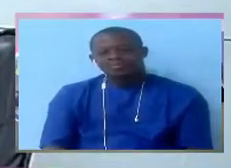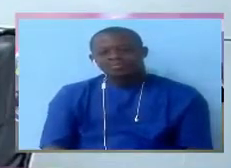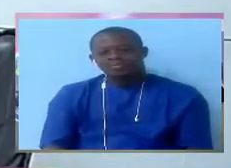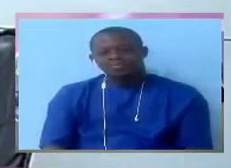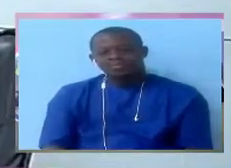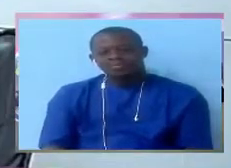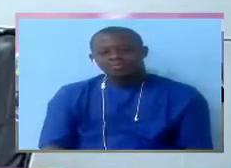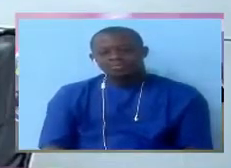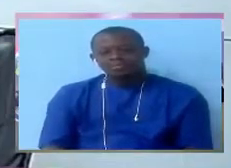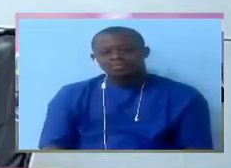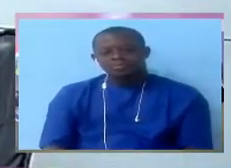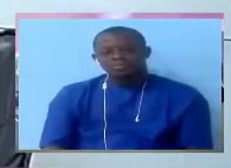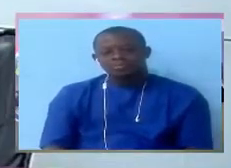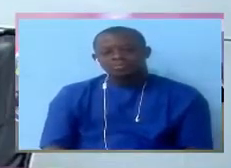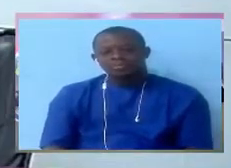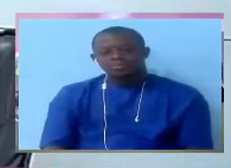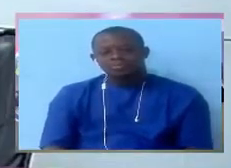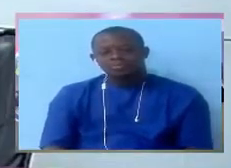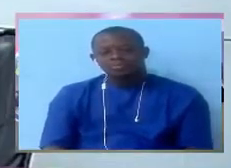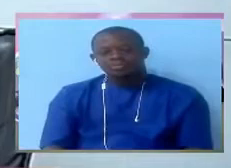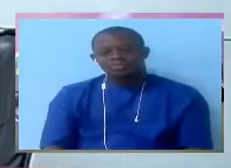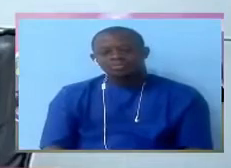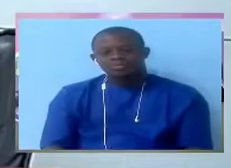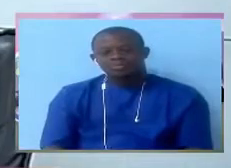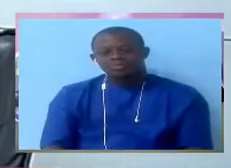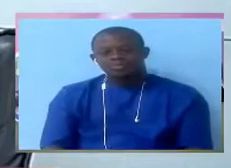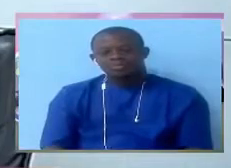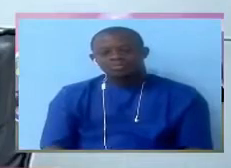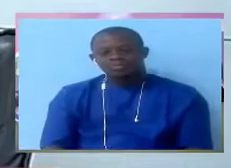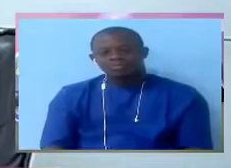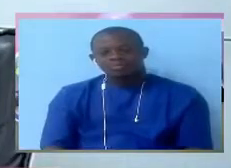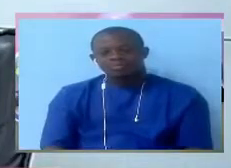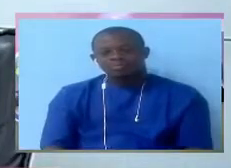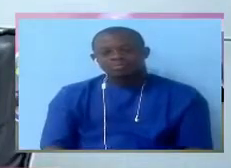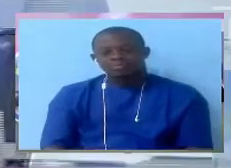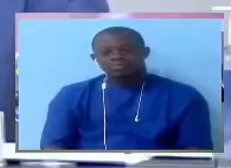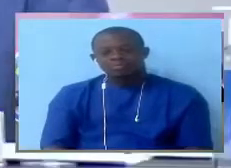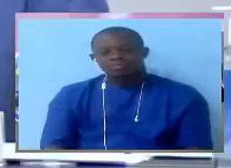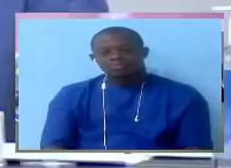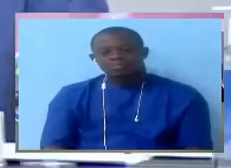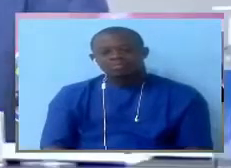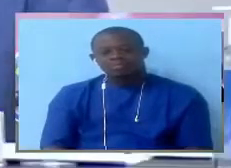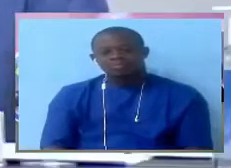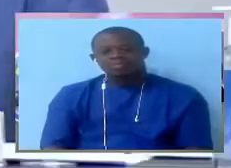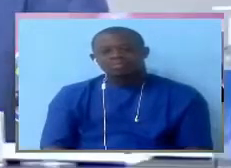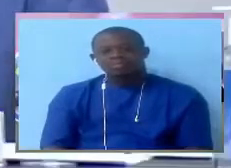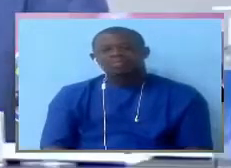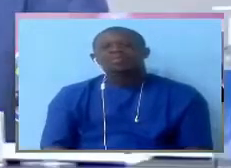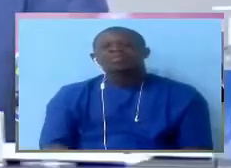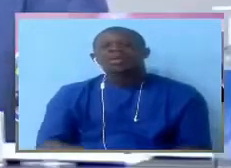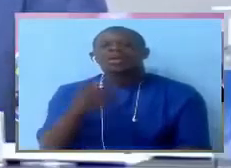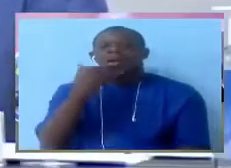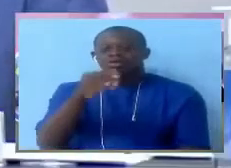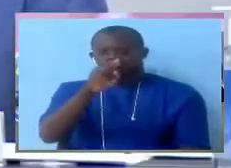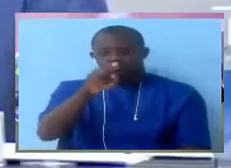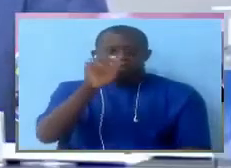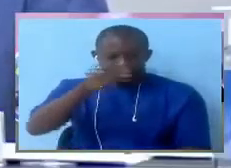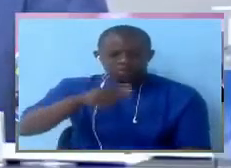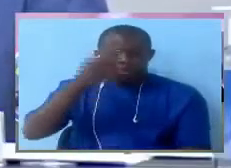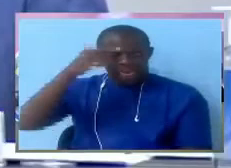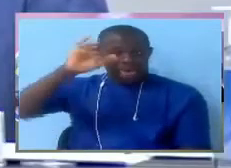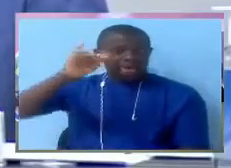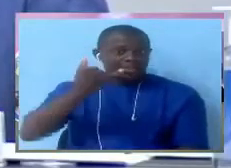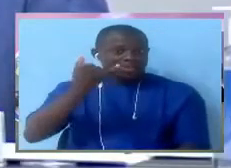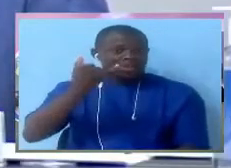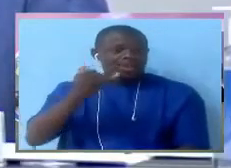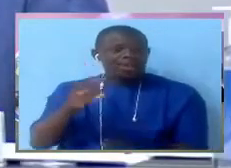not knowing, that used to also add onto the mystery about us. But would you also agree that the